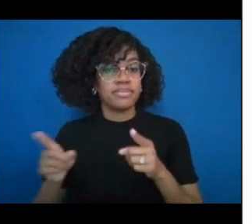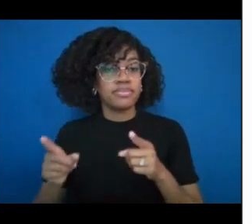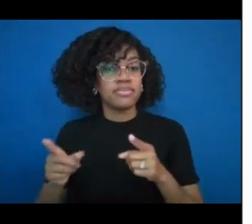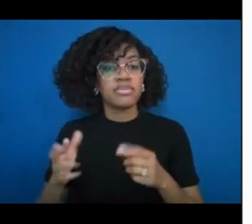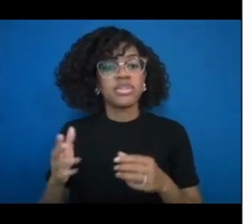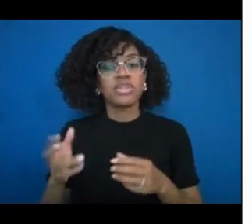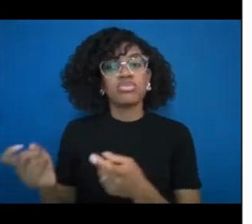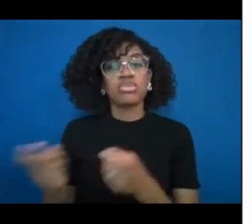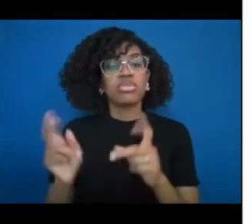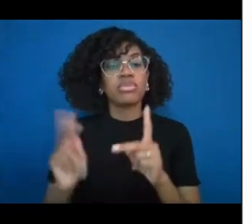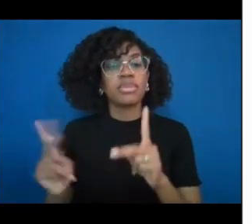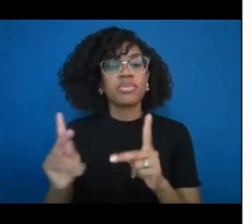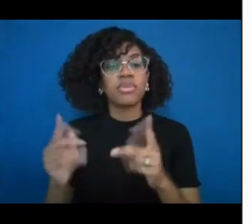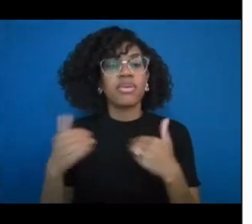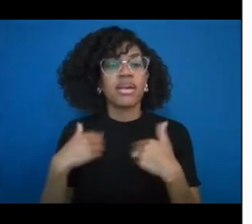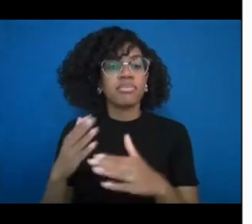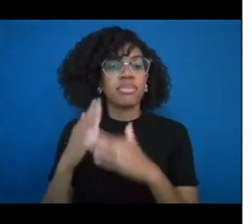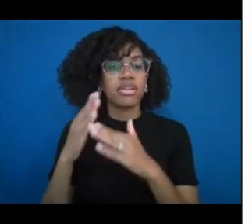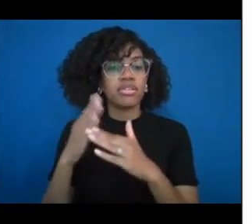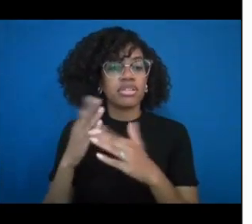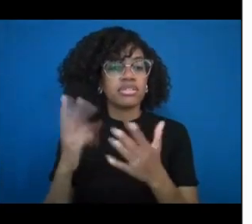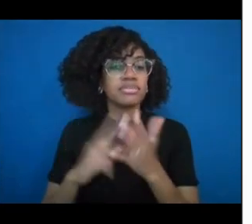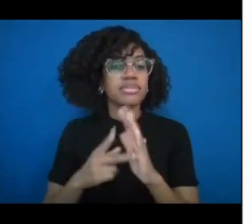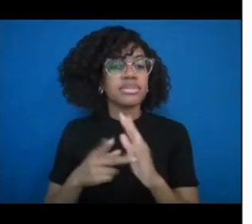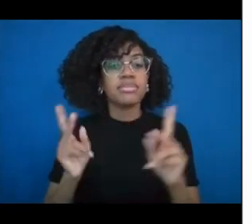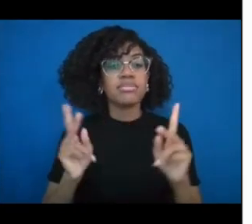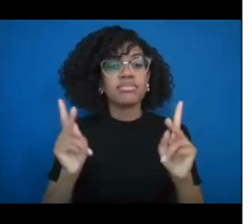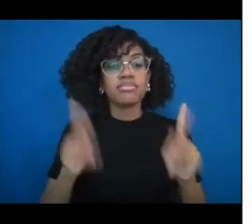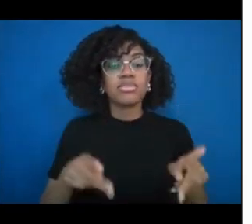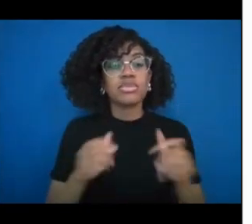For example, persons with disabilities,